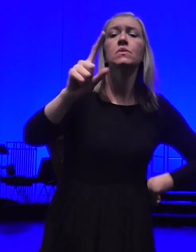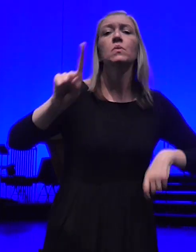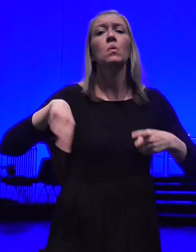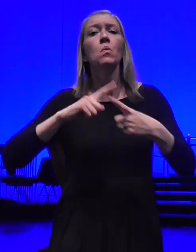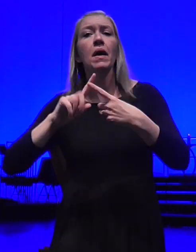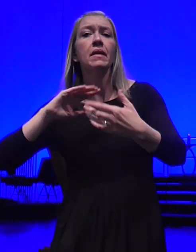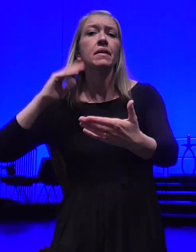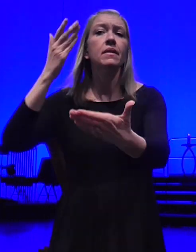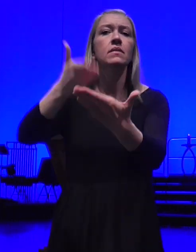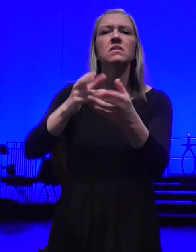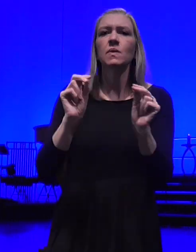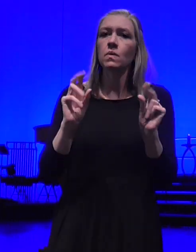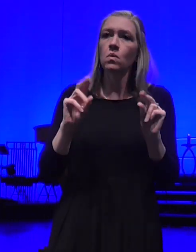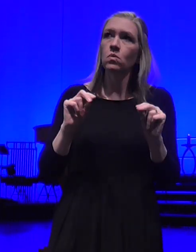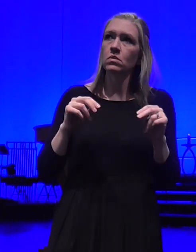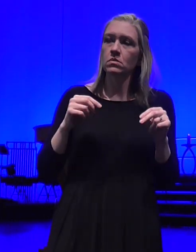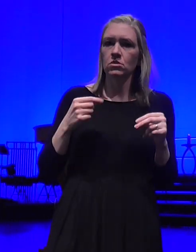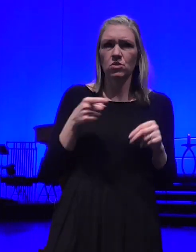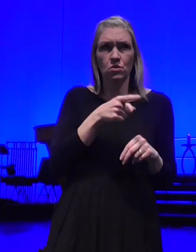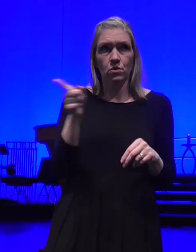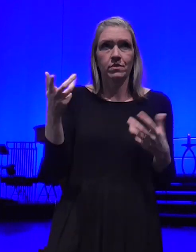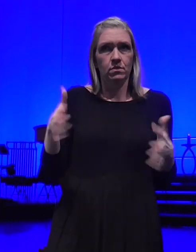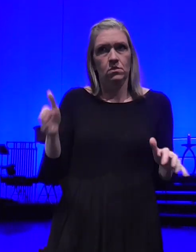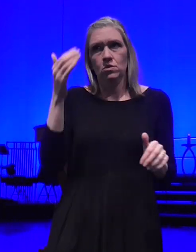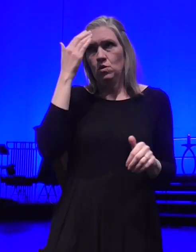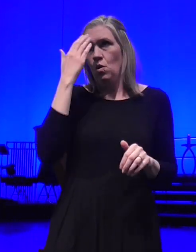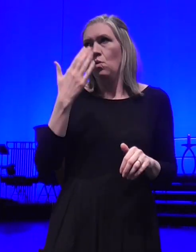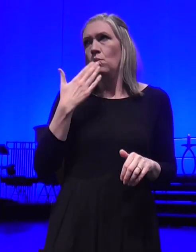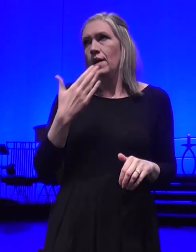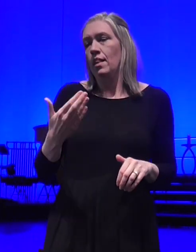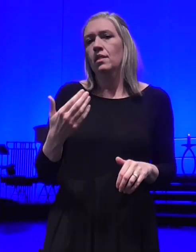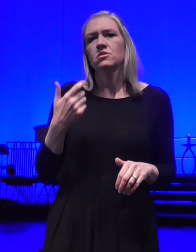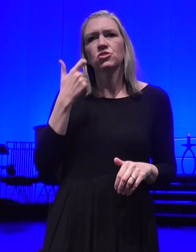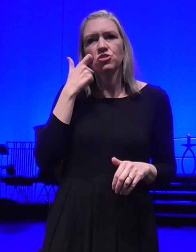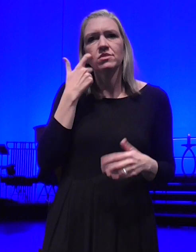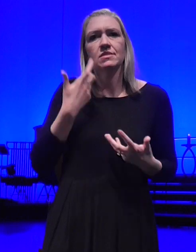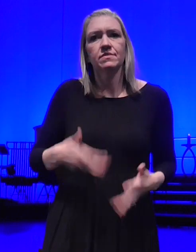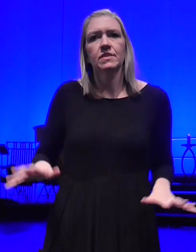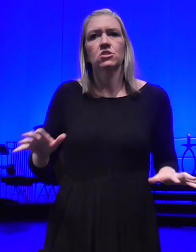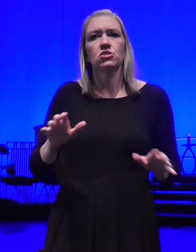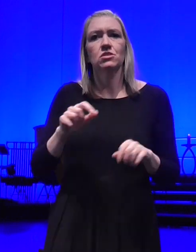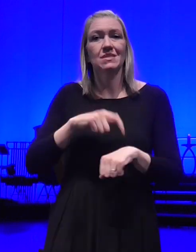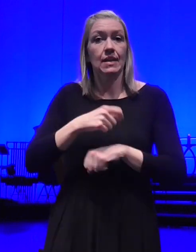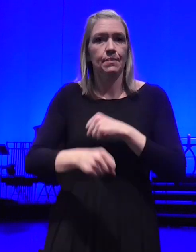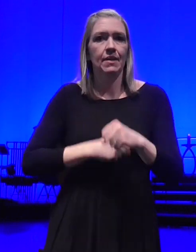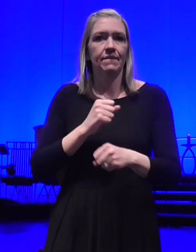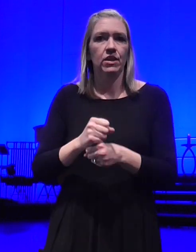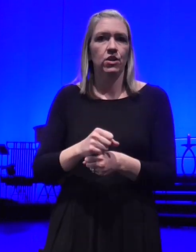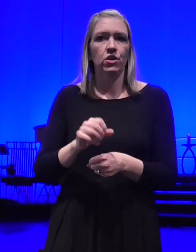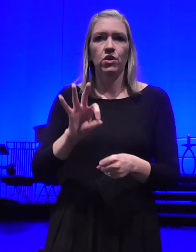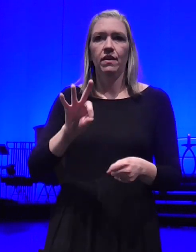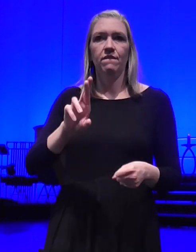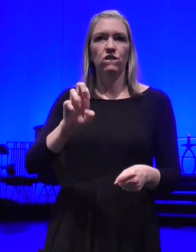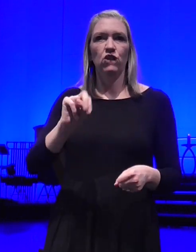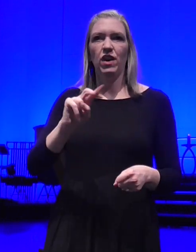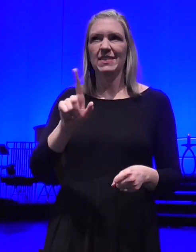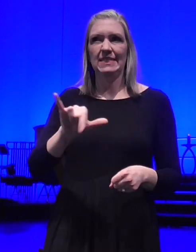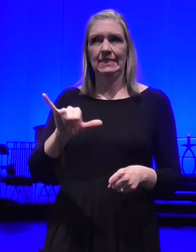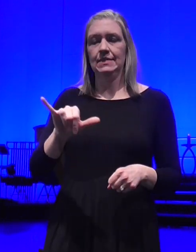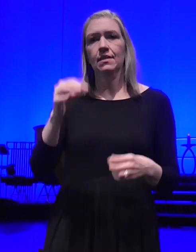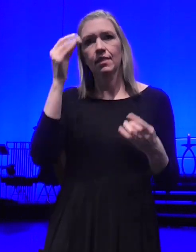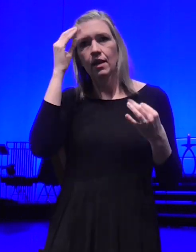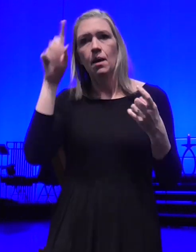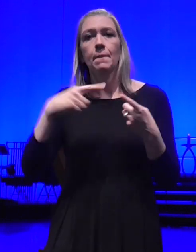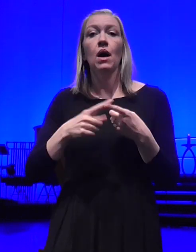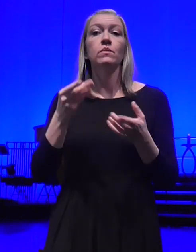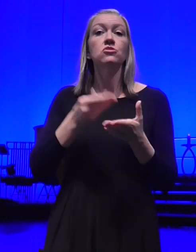know very well that we've just come out of a season of what I call frenzy. Just think about it. You've been in stores. People